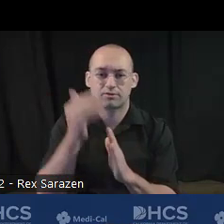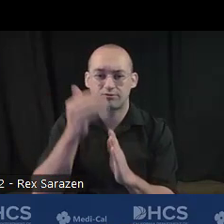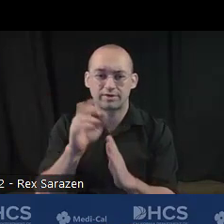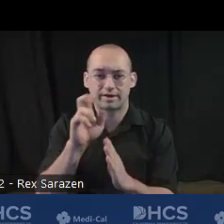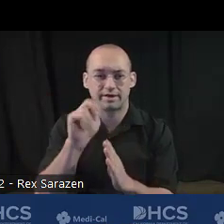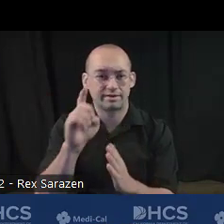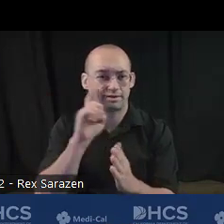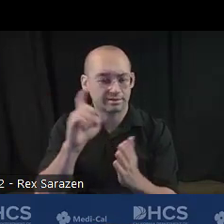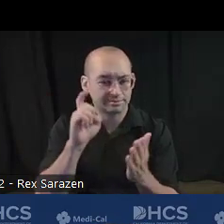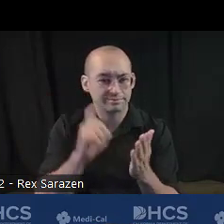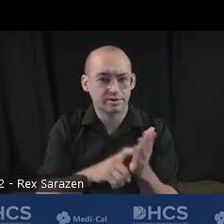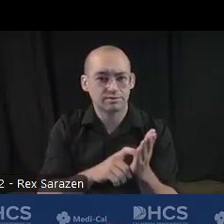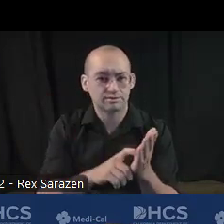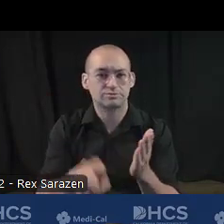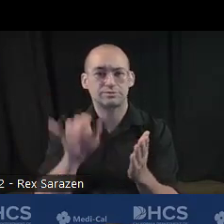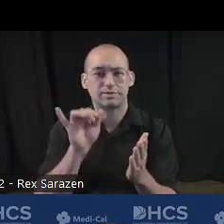acknowledge that